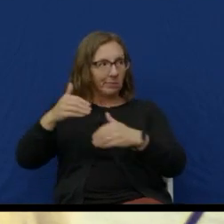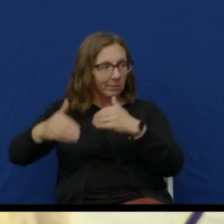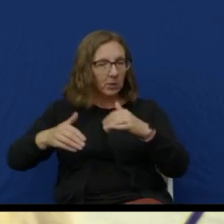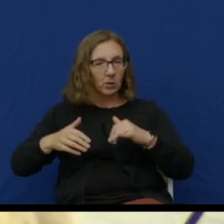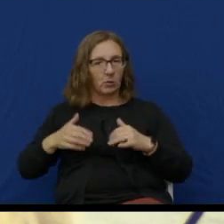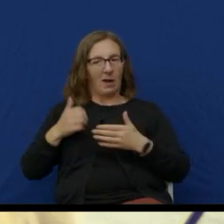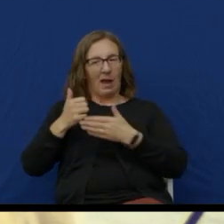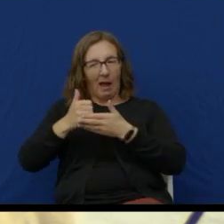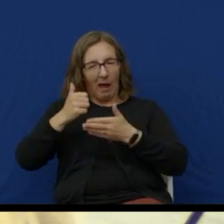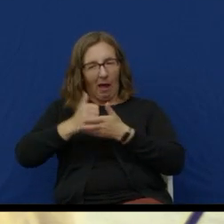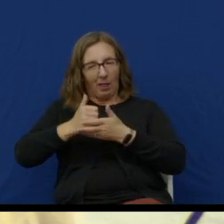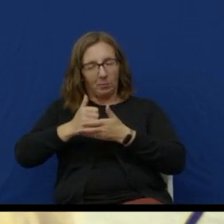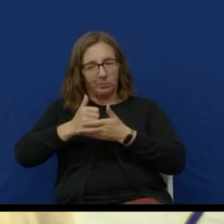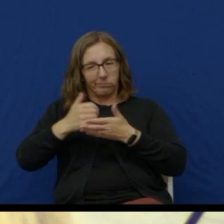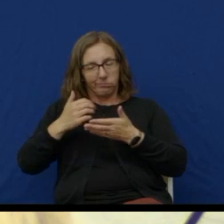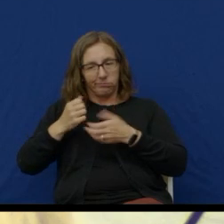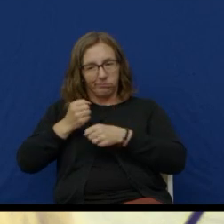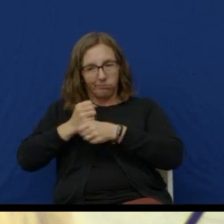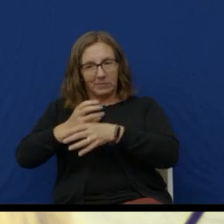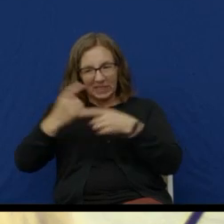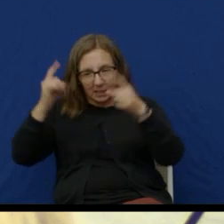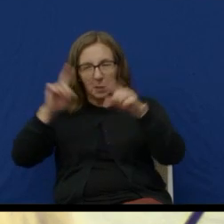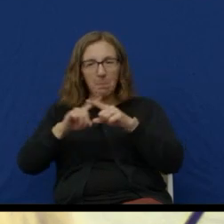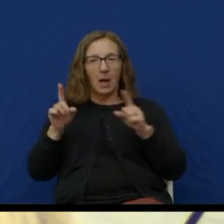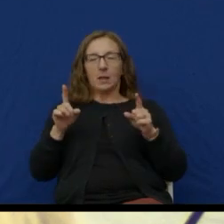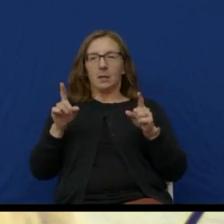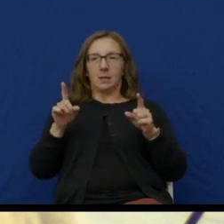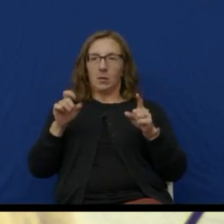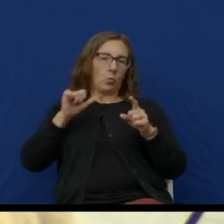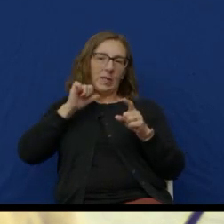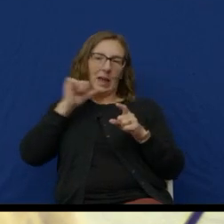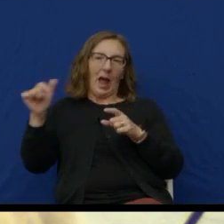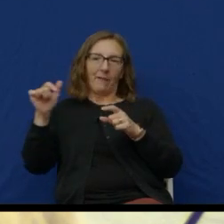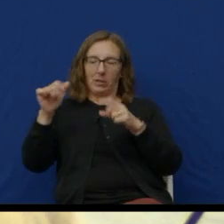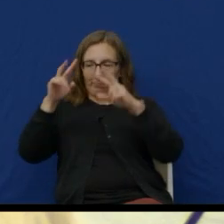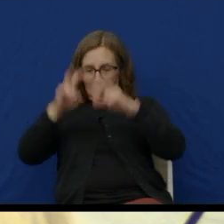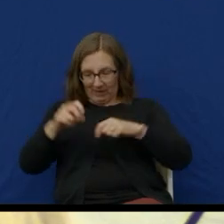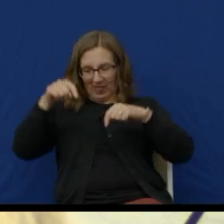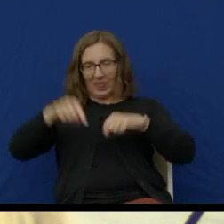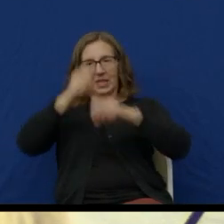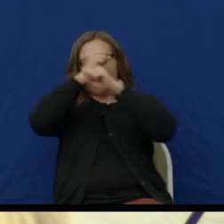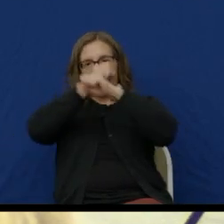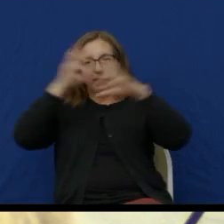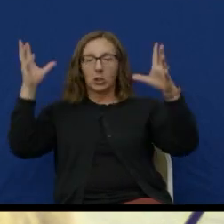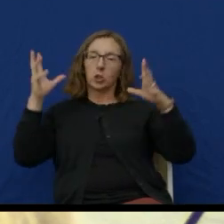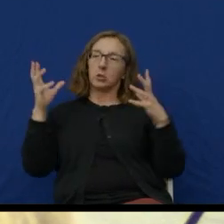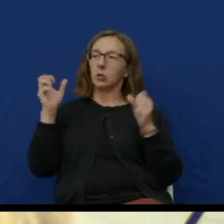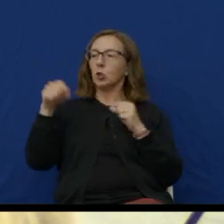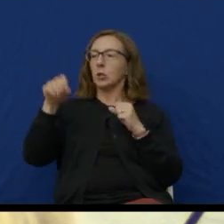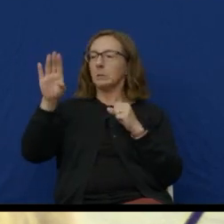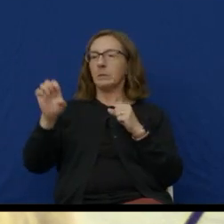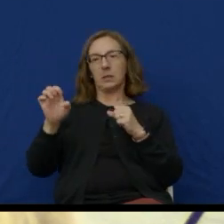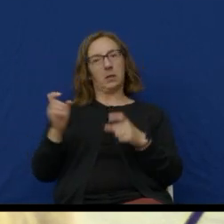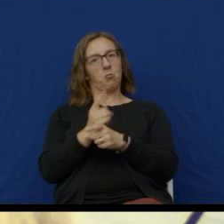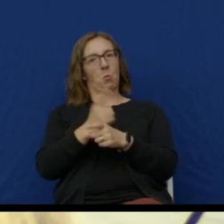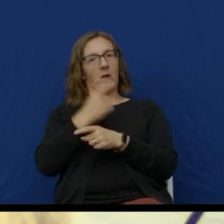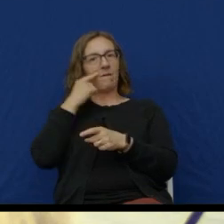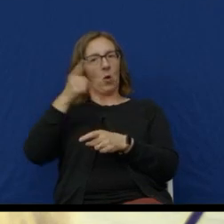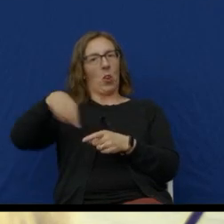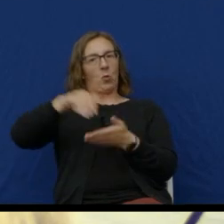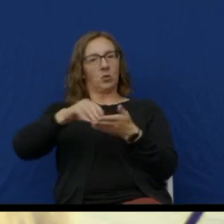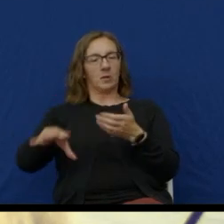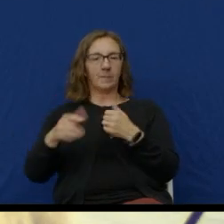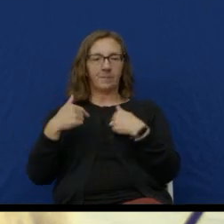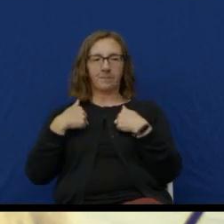ensure that happens, but we haven't revisited the vision. That could be appropriate for us to do. And I'm